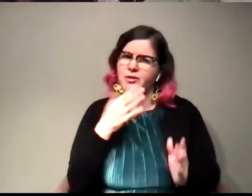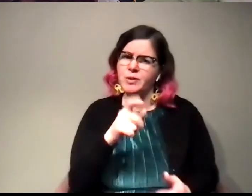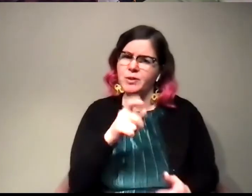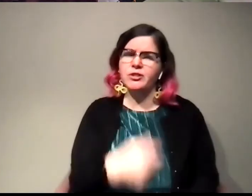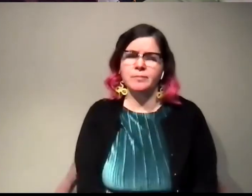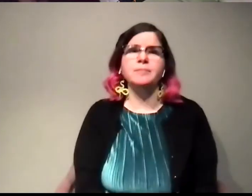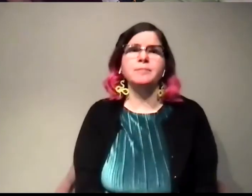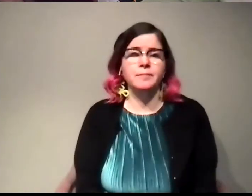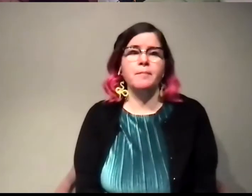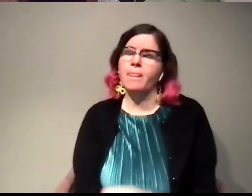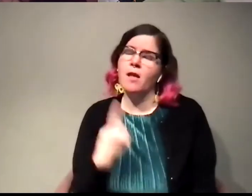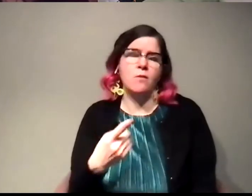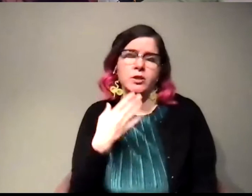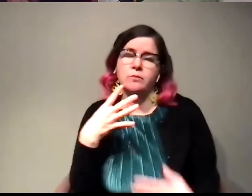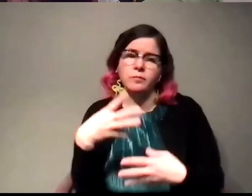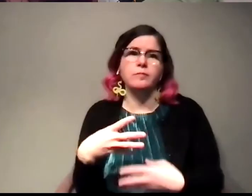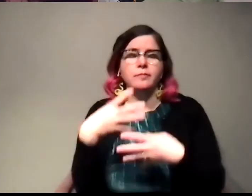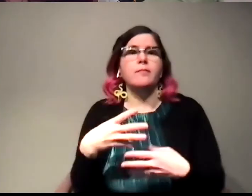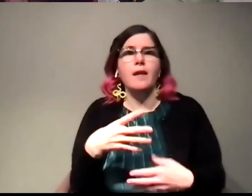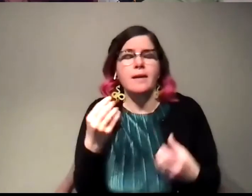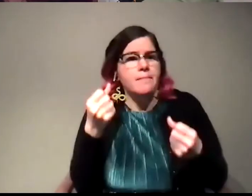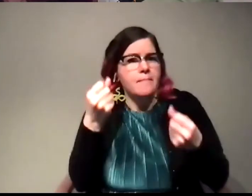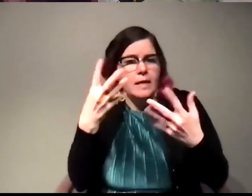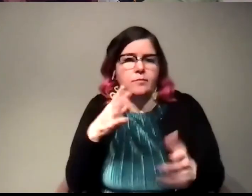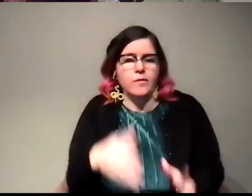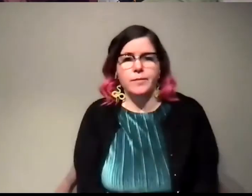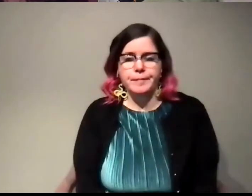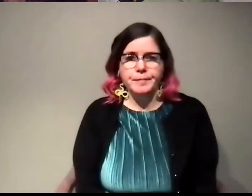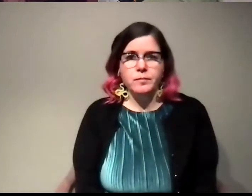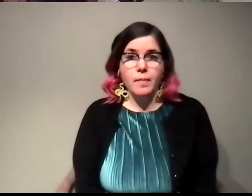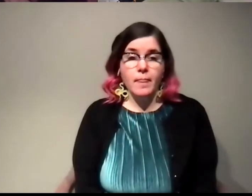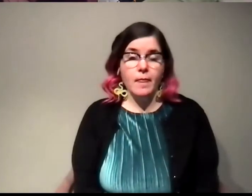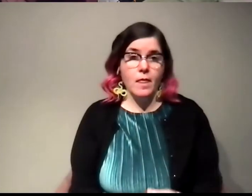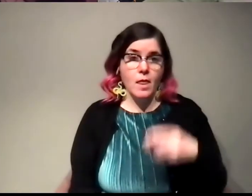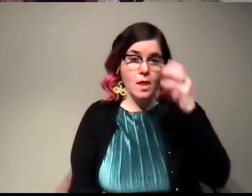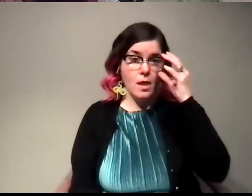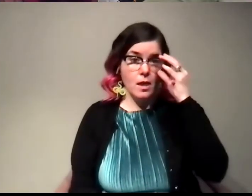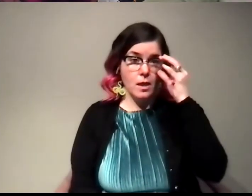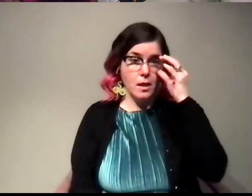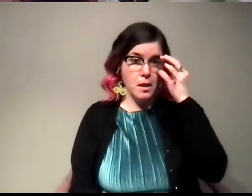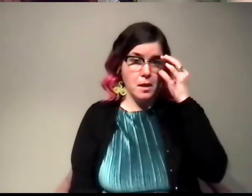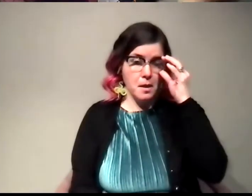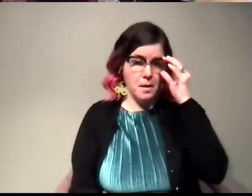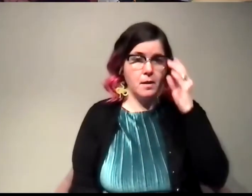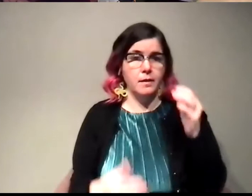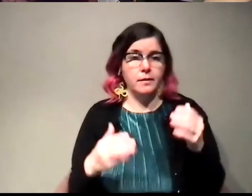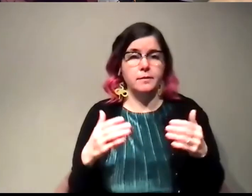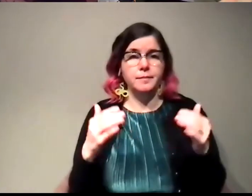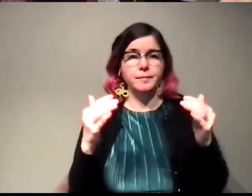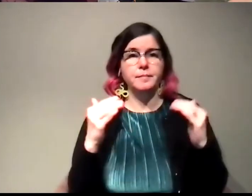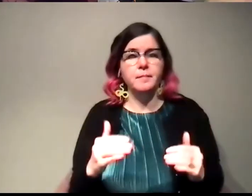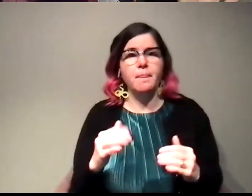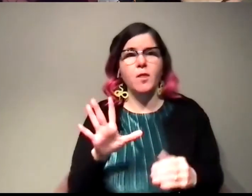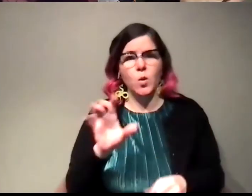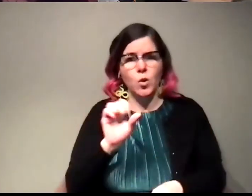are always so good. Mm-hmm. So good and so numerous. It's really wonderful. So the next question is your job